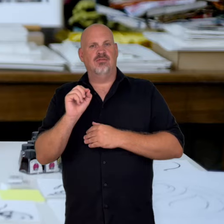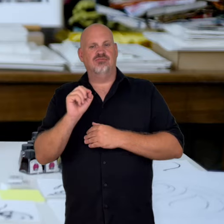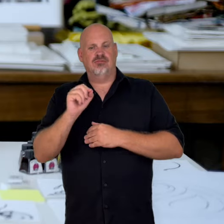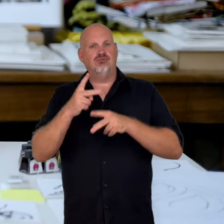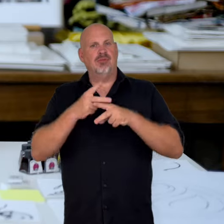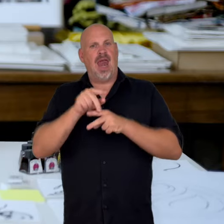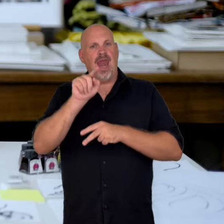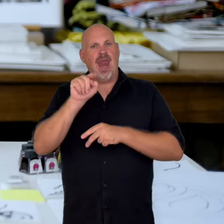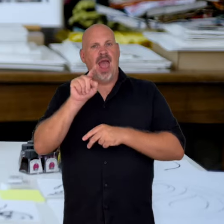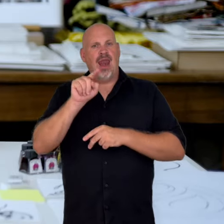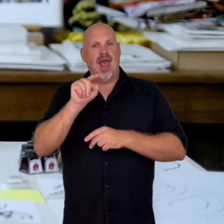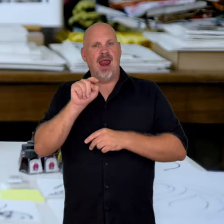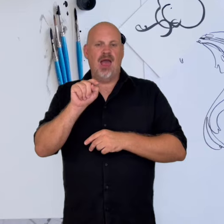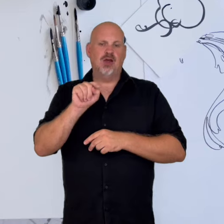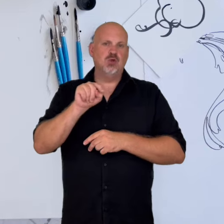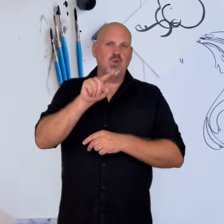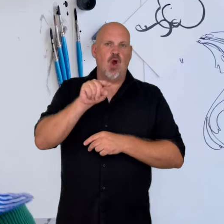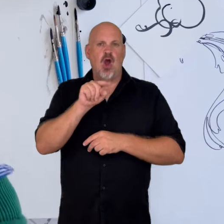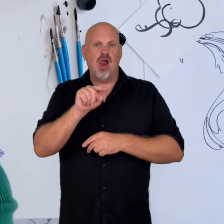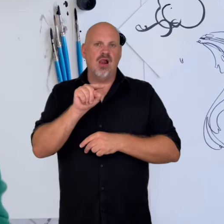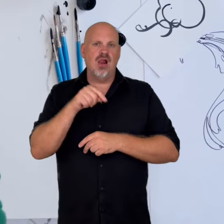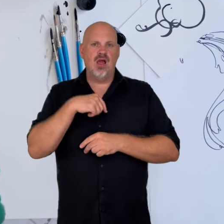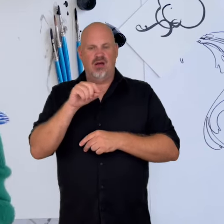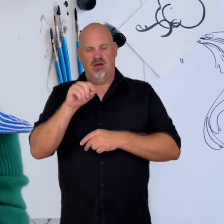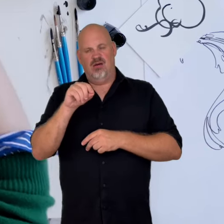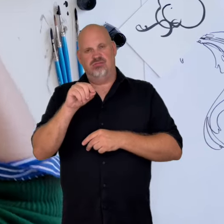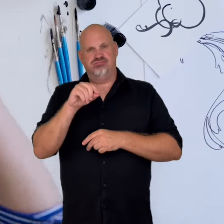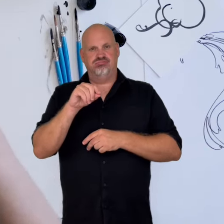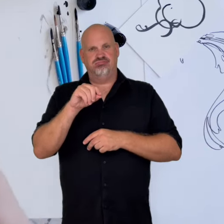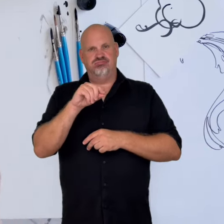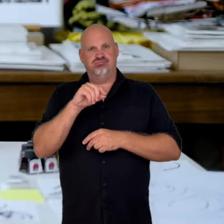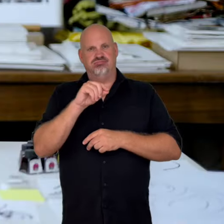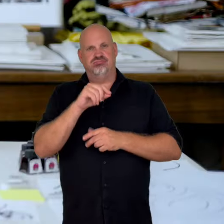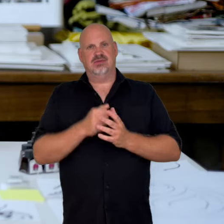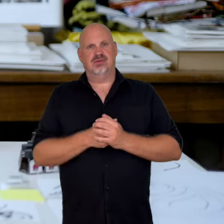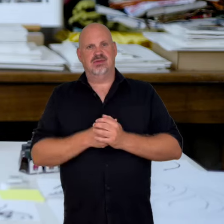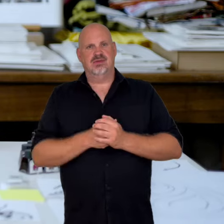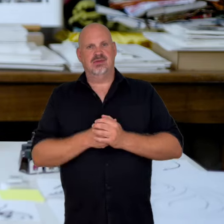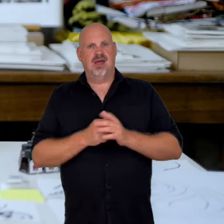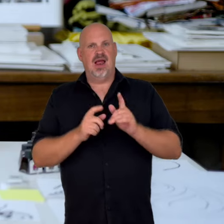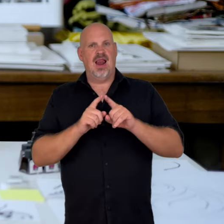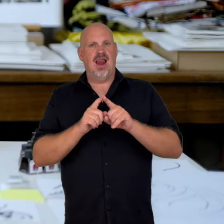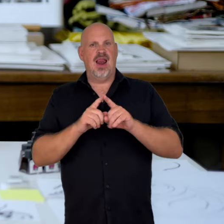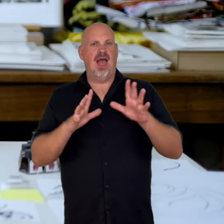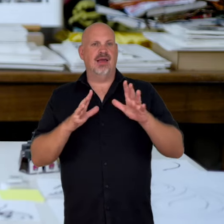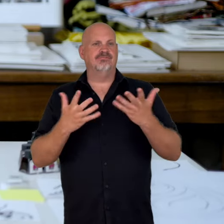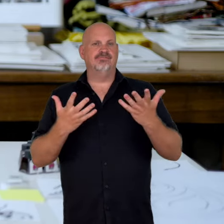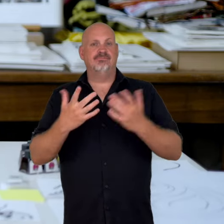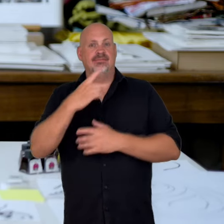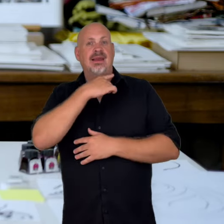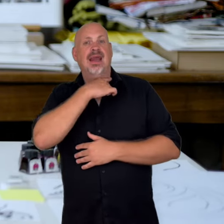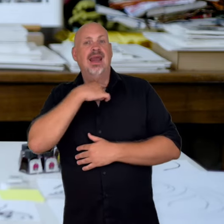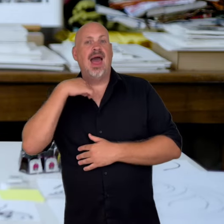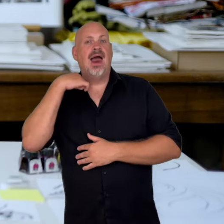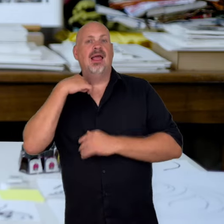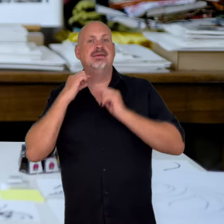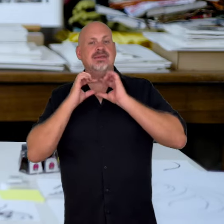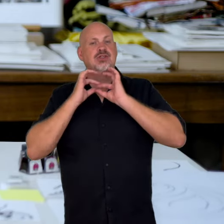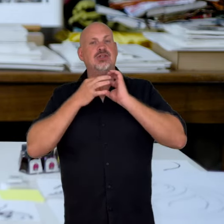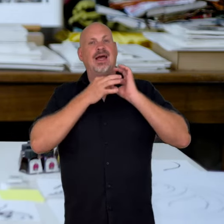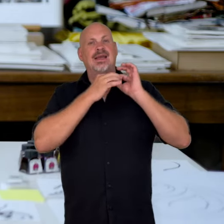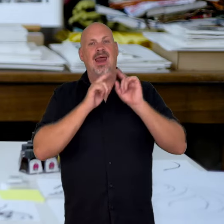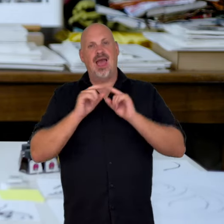Then we've got all of this line on the inside. So rather than repeat the same, I think a new motif in there would be really, really nice